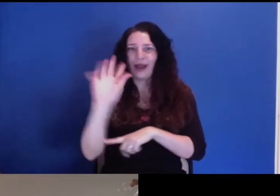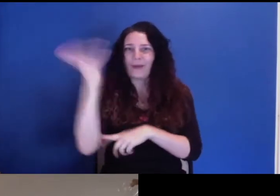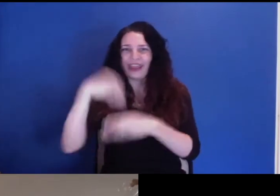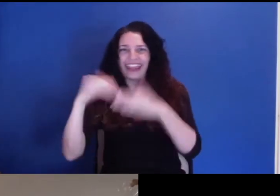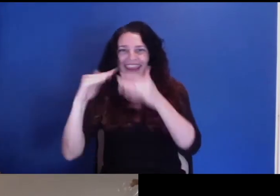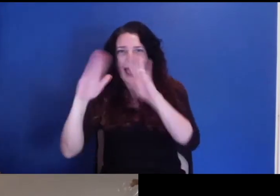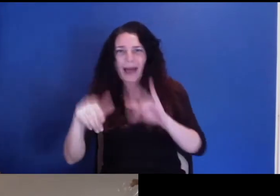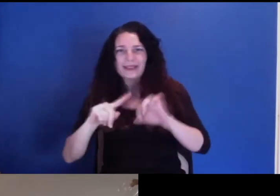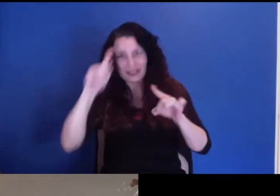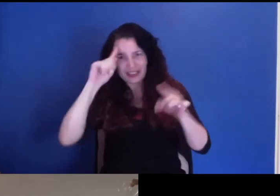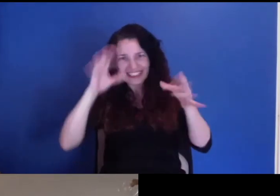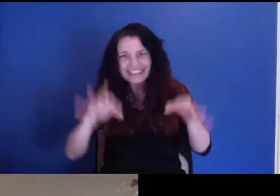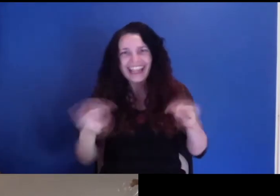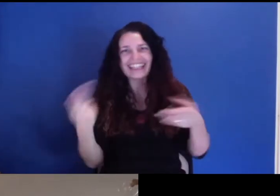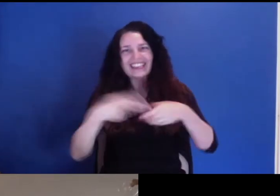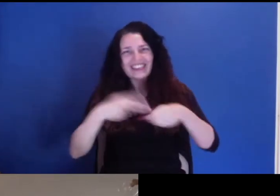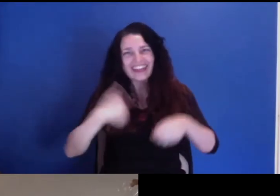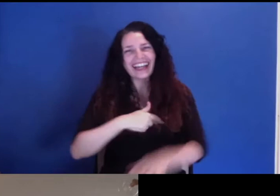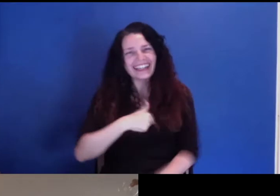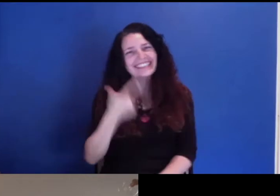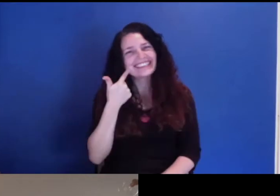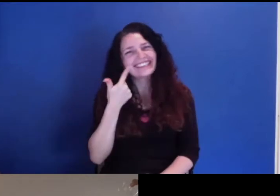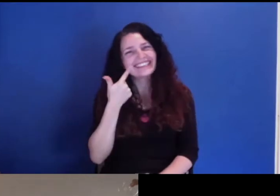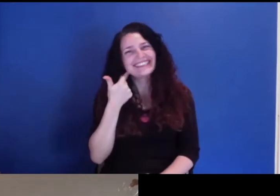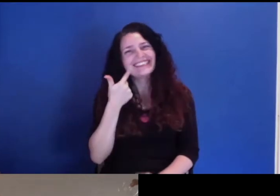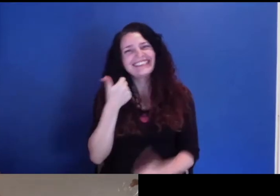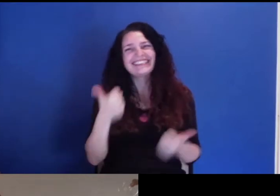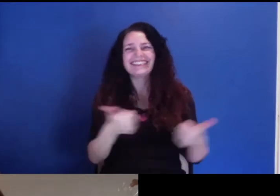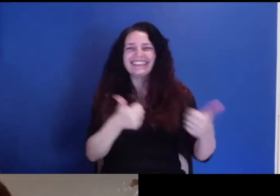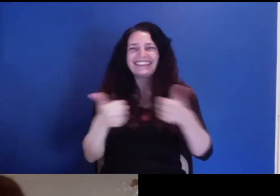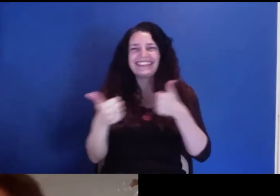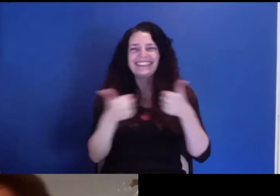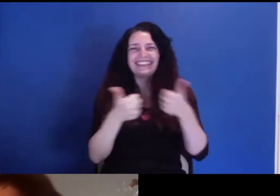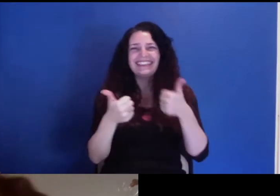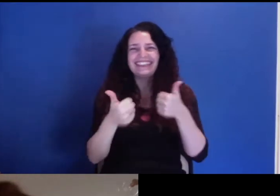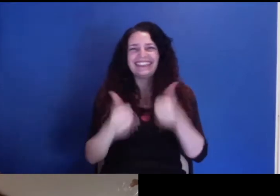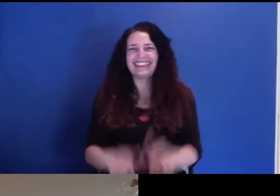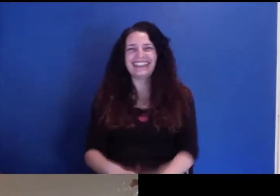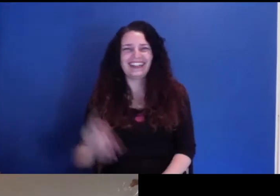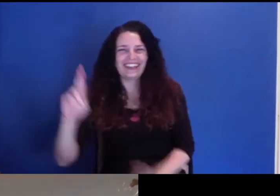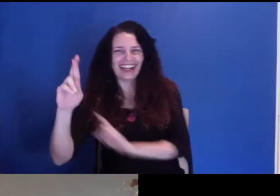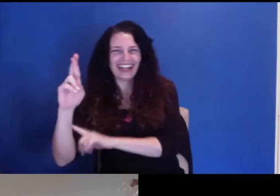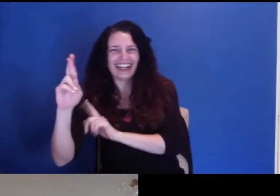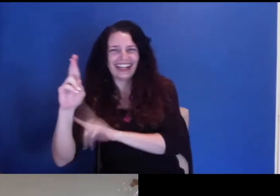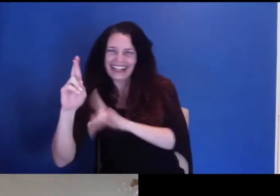here with us. So I want to hello.